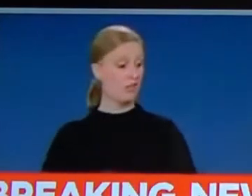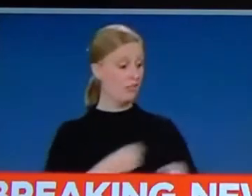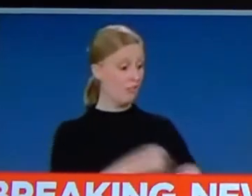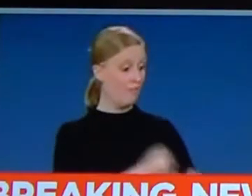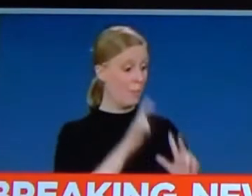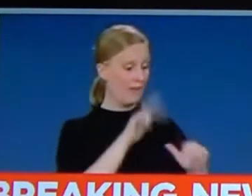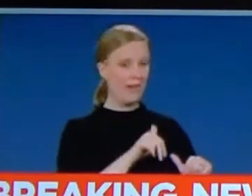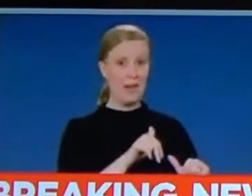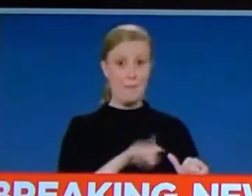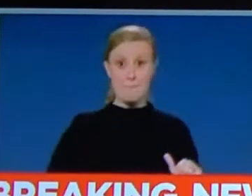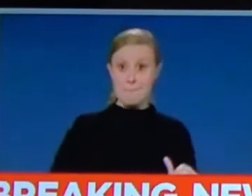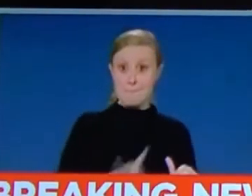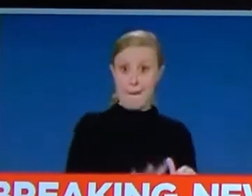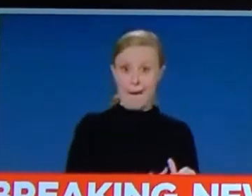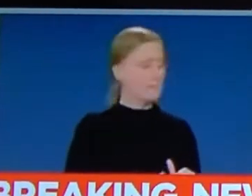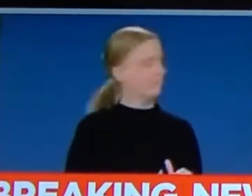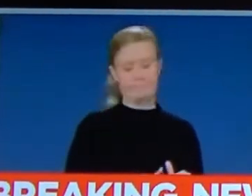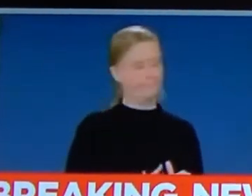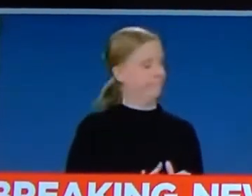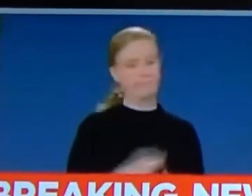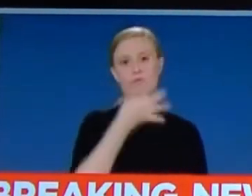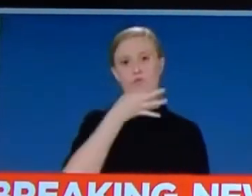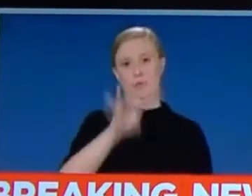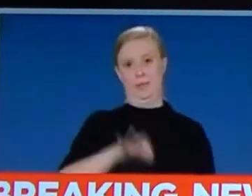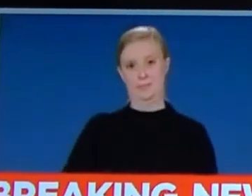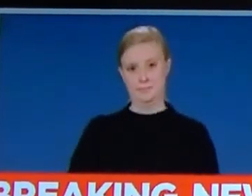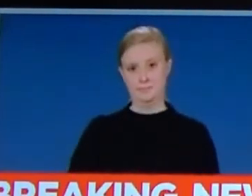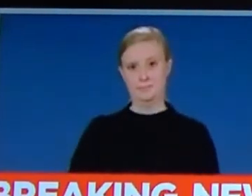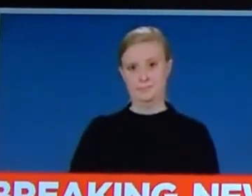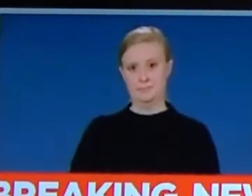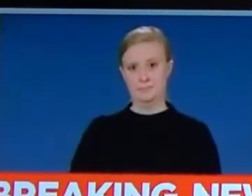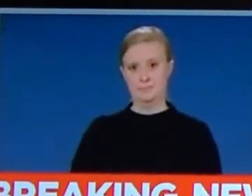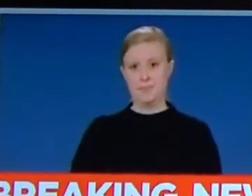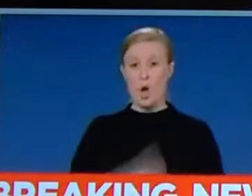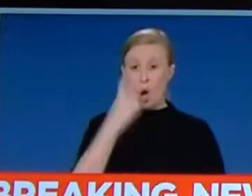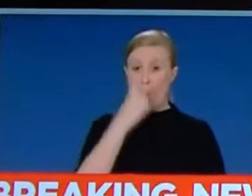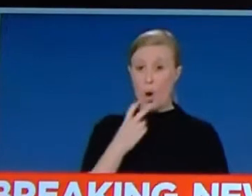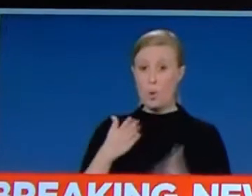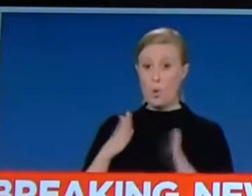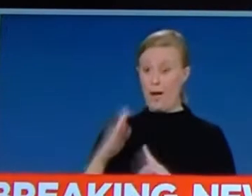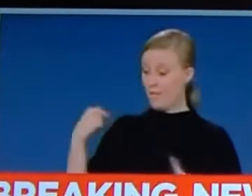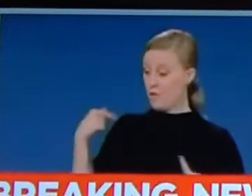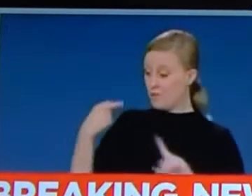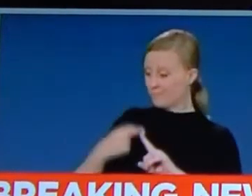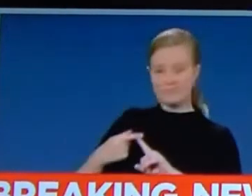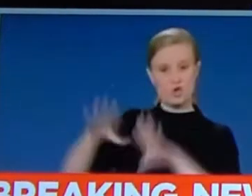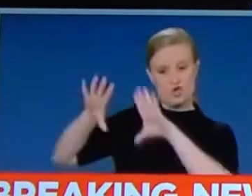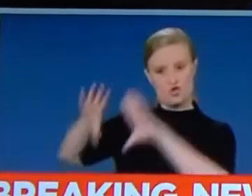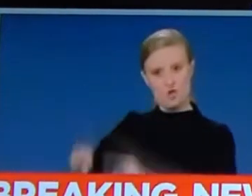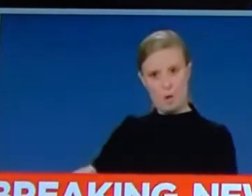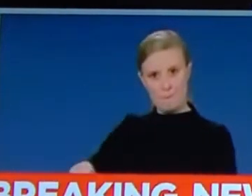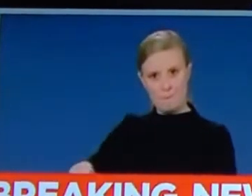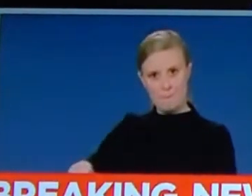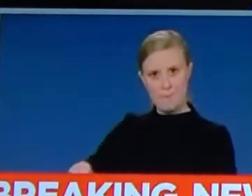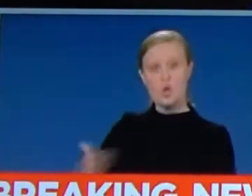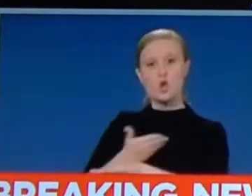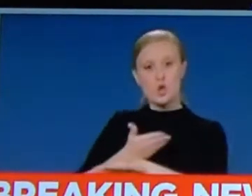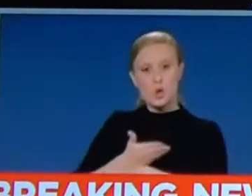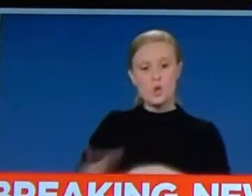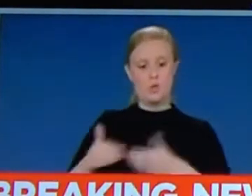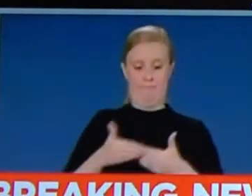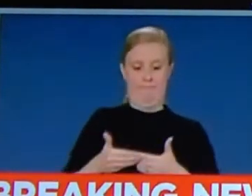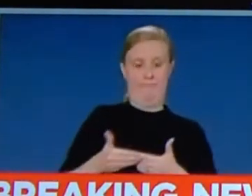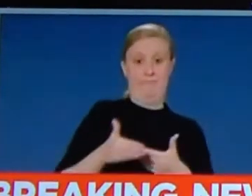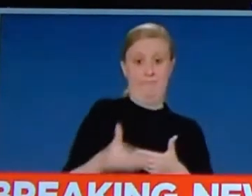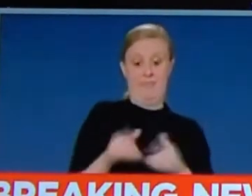we will be doing is turning off the old system and going to a new system which will